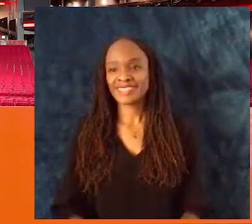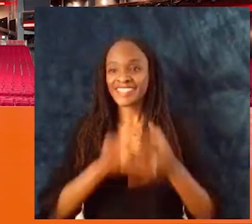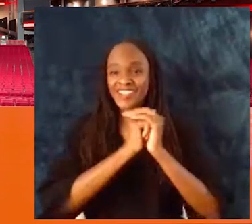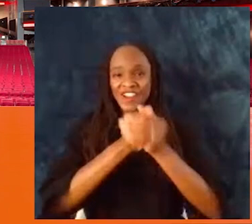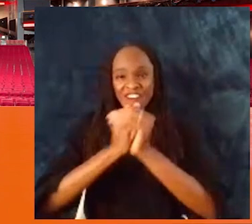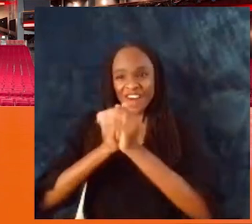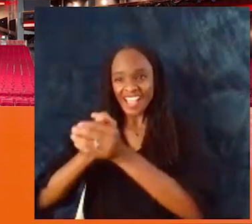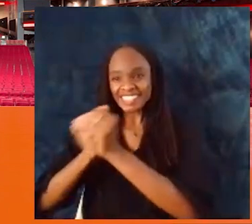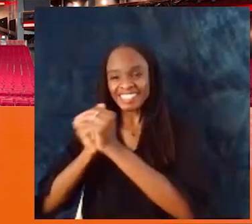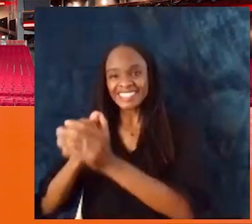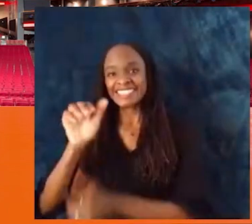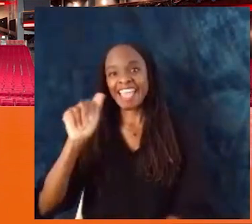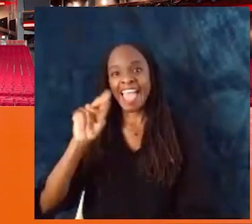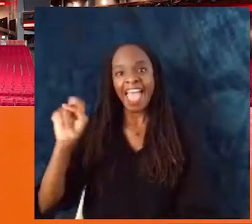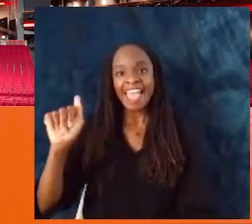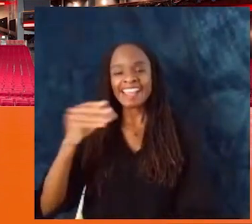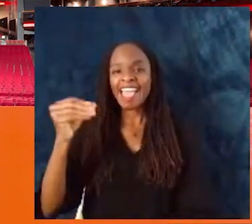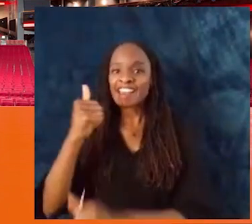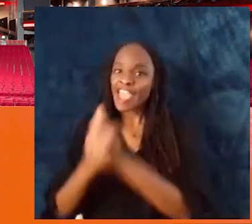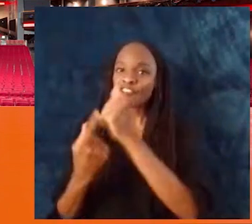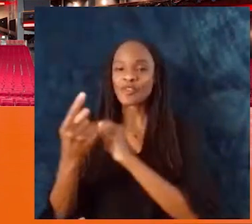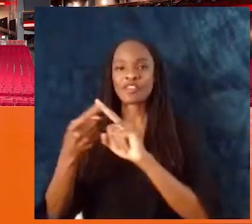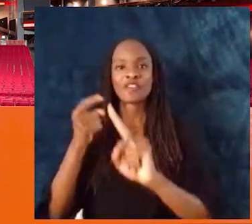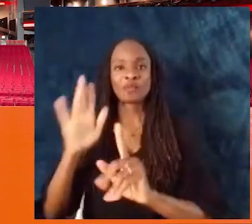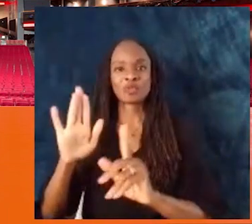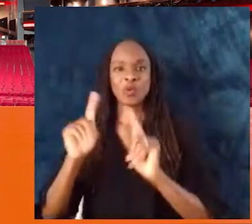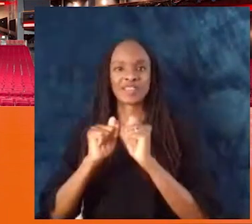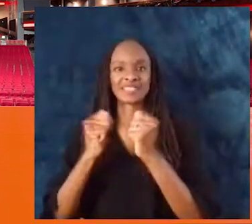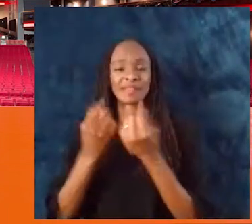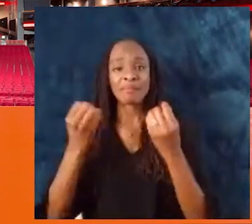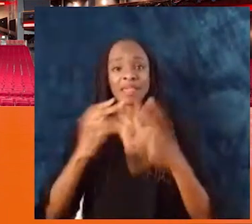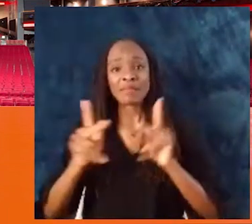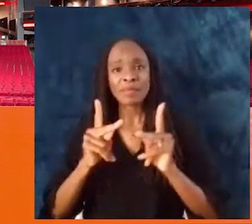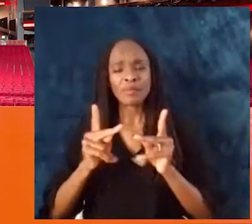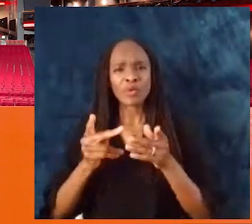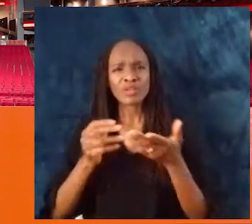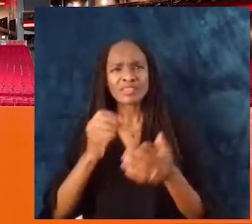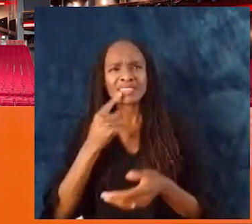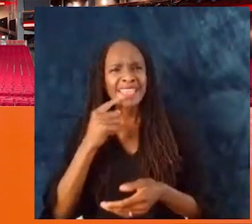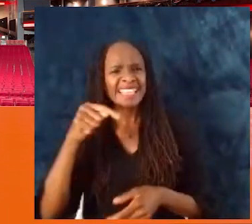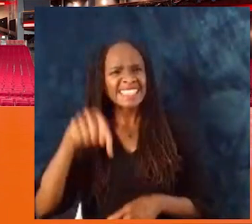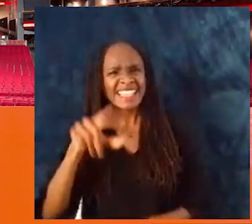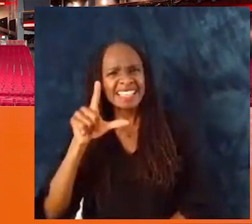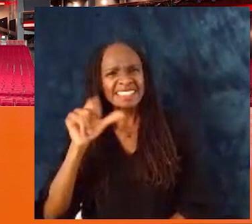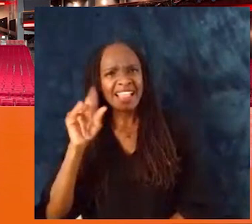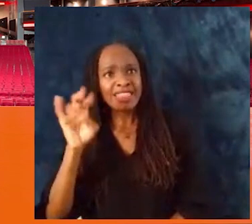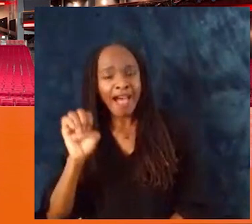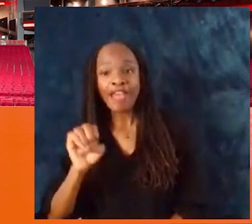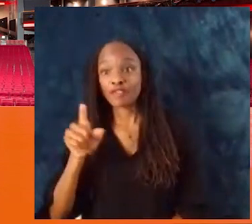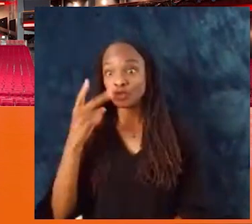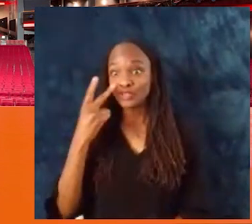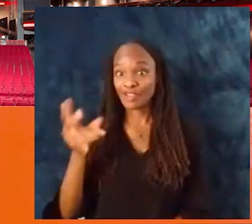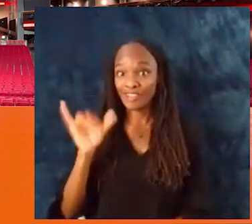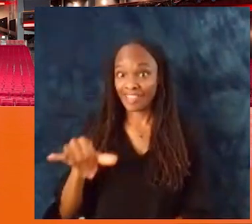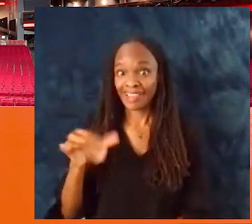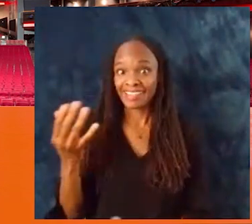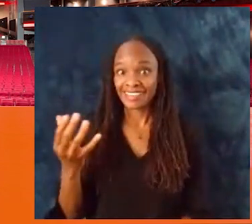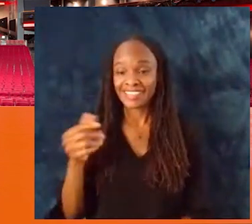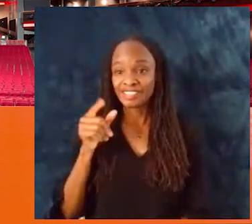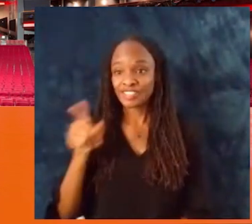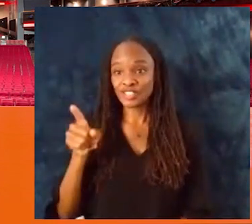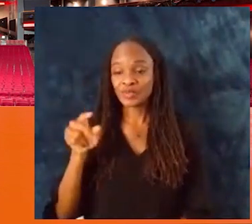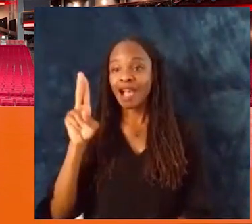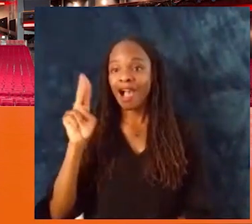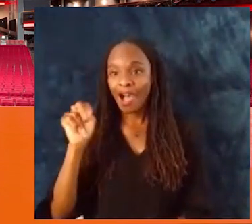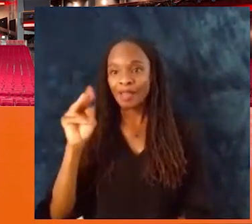Congratulations, Anna, and everyone from your team. You know, a lot of people are asking, is this live? Well, you just saw, you know, that she was unmuted,